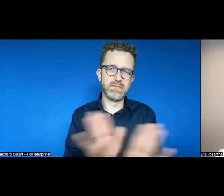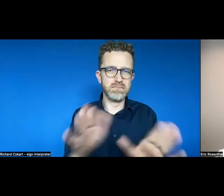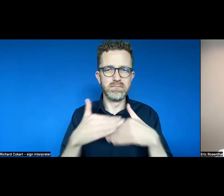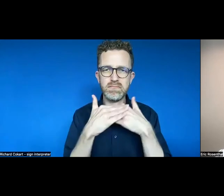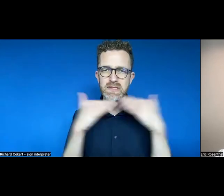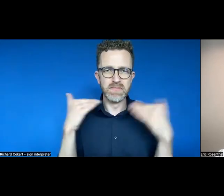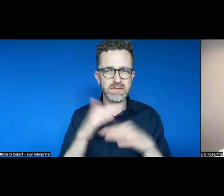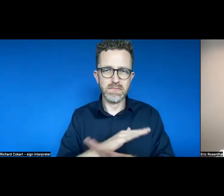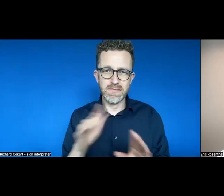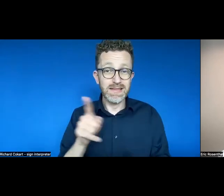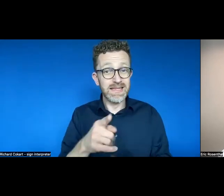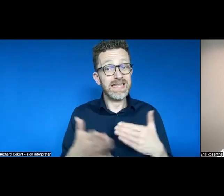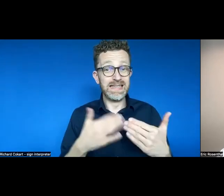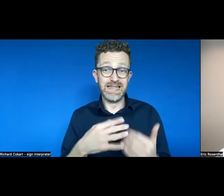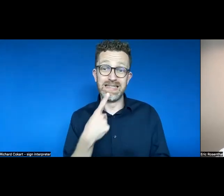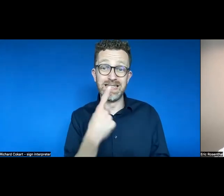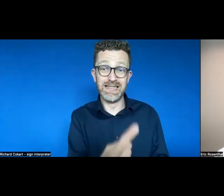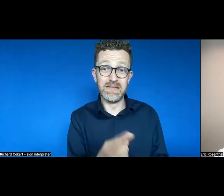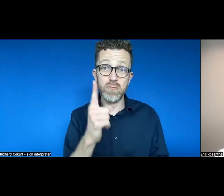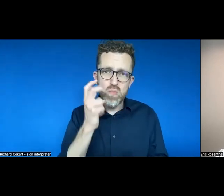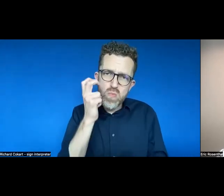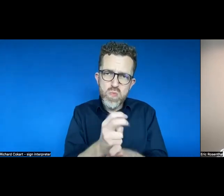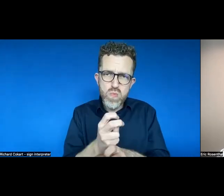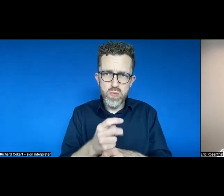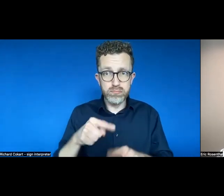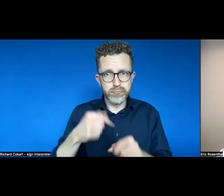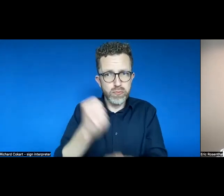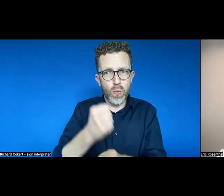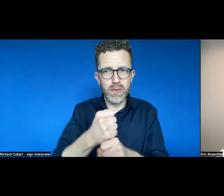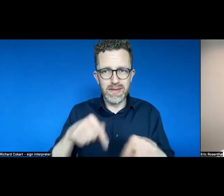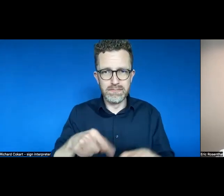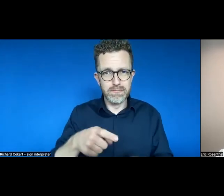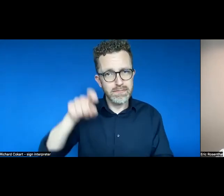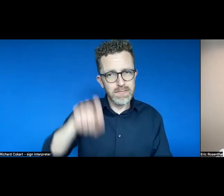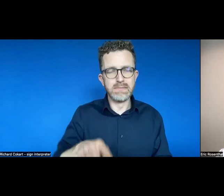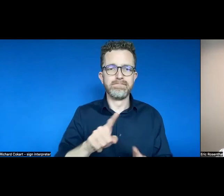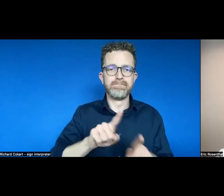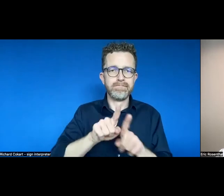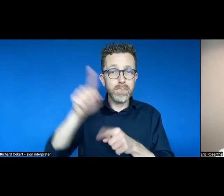rebuild institutions? Are you making sure that these children are not put back in institutions? They said, of